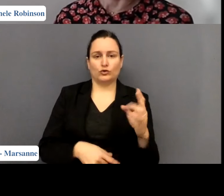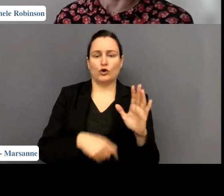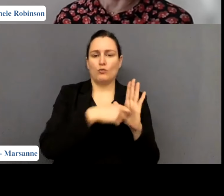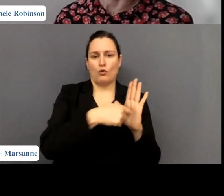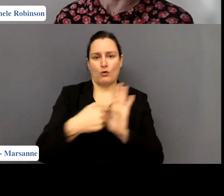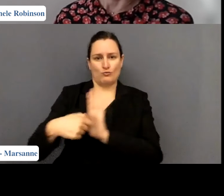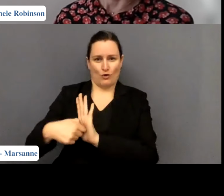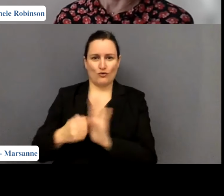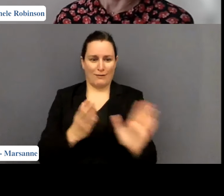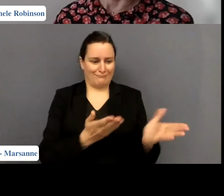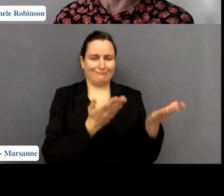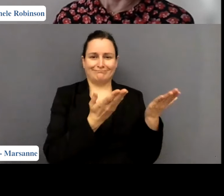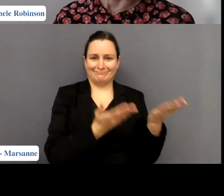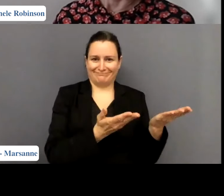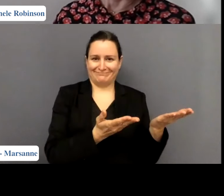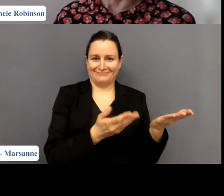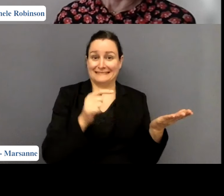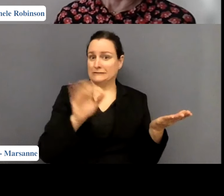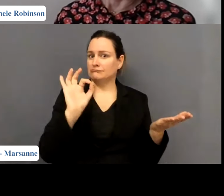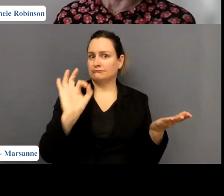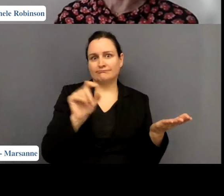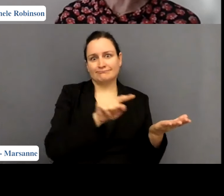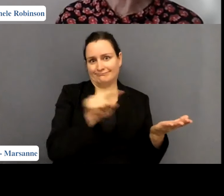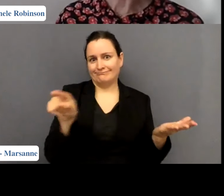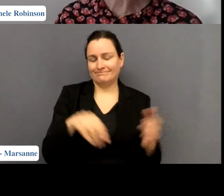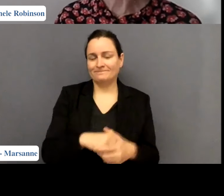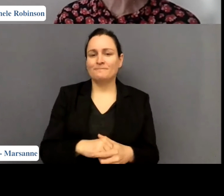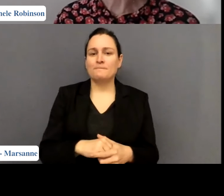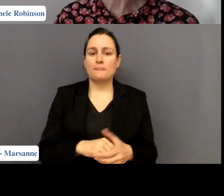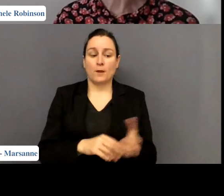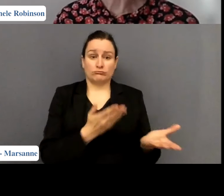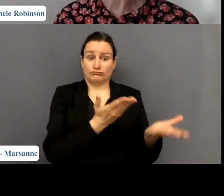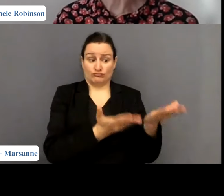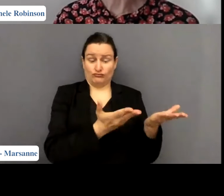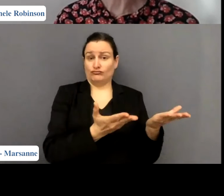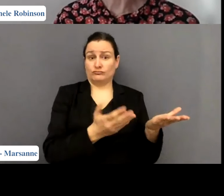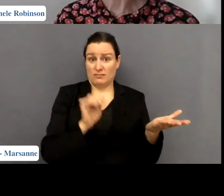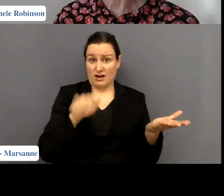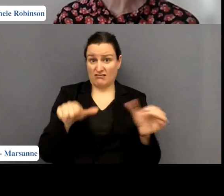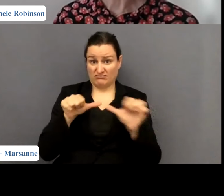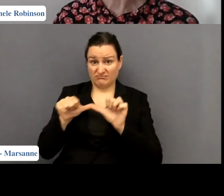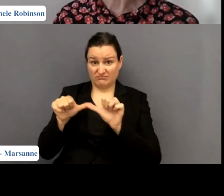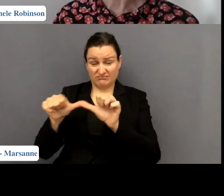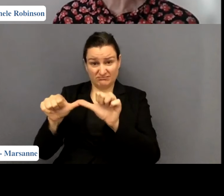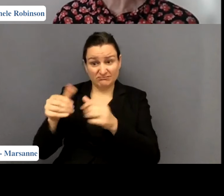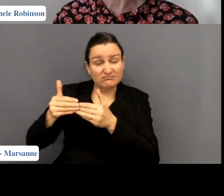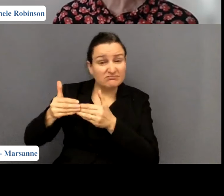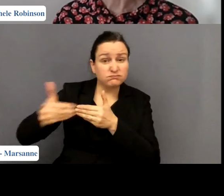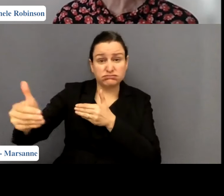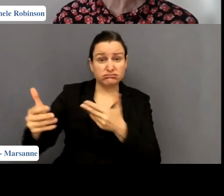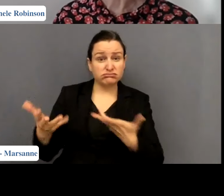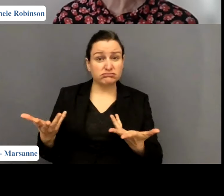How do we ensure that these programs or initiatives can be sustained and funding for